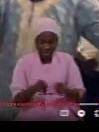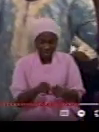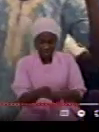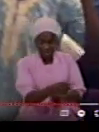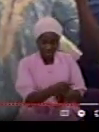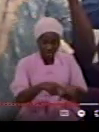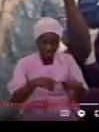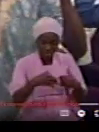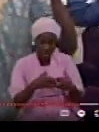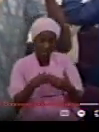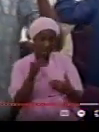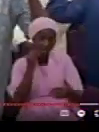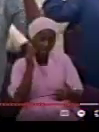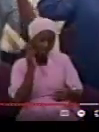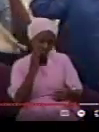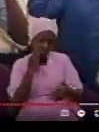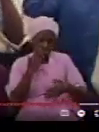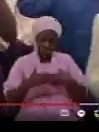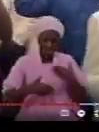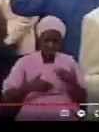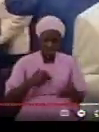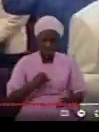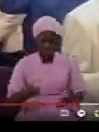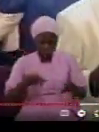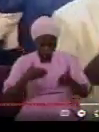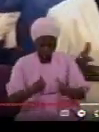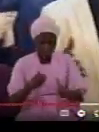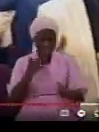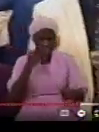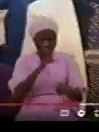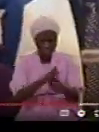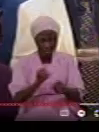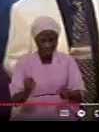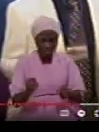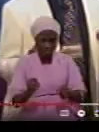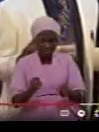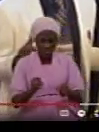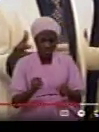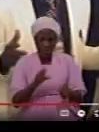rejoicing, let the promises be going on, being fulfilled.